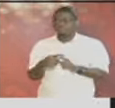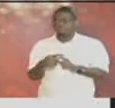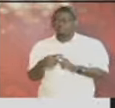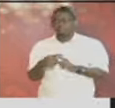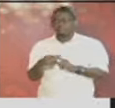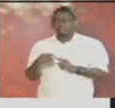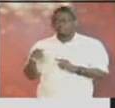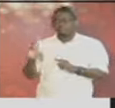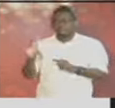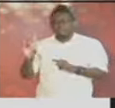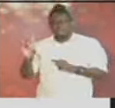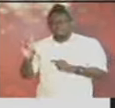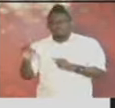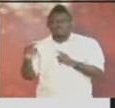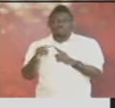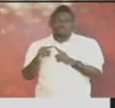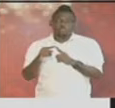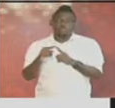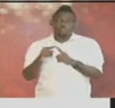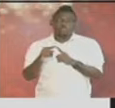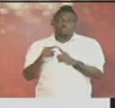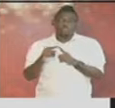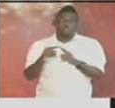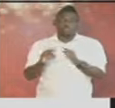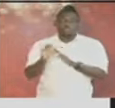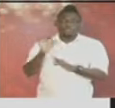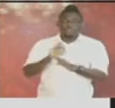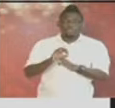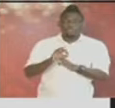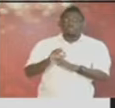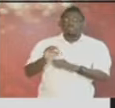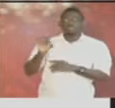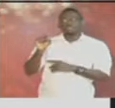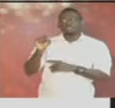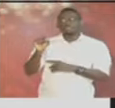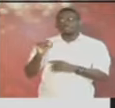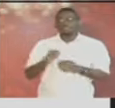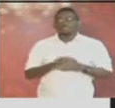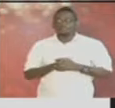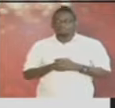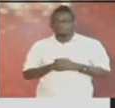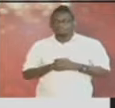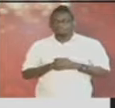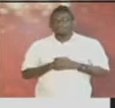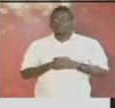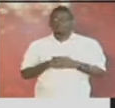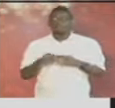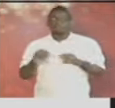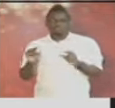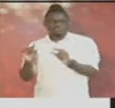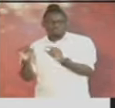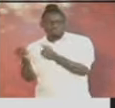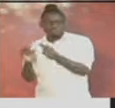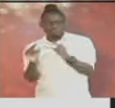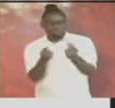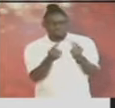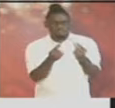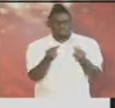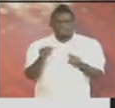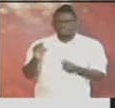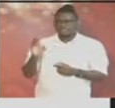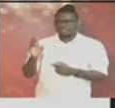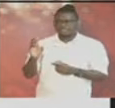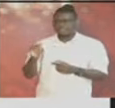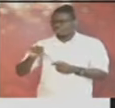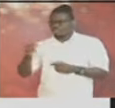February, with only 3 clusters identified, 2 of these contained 3 cases, and 1 contained 6